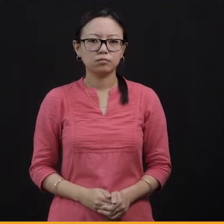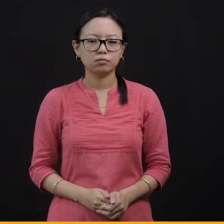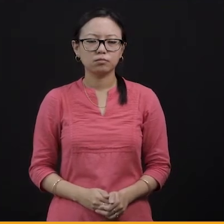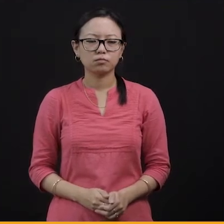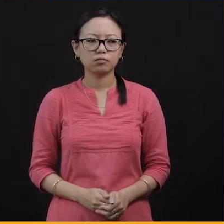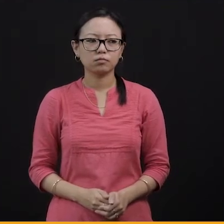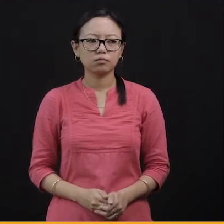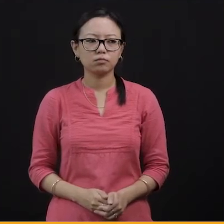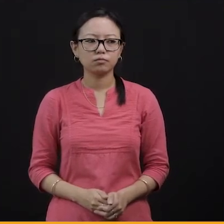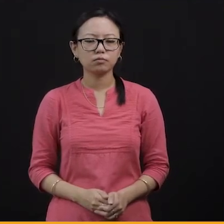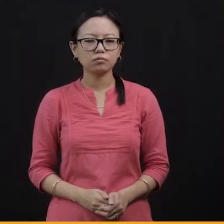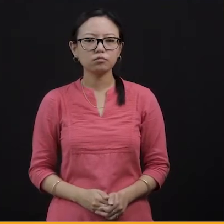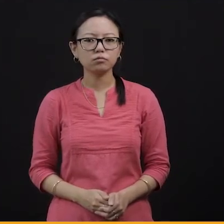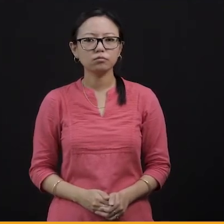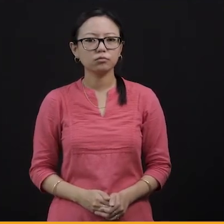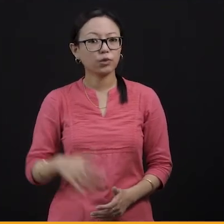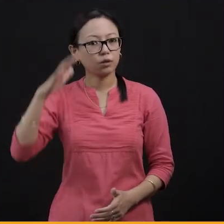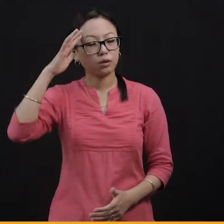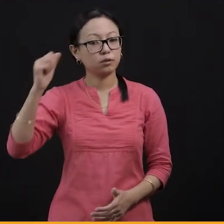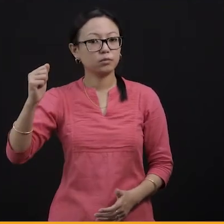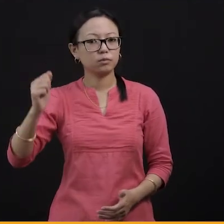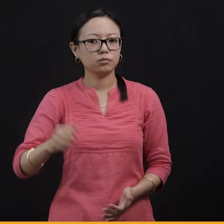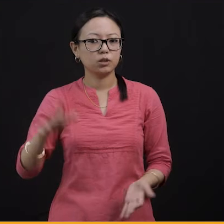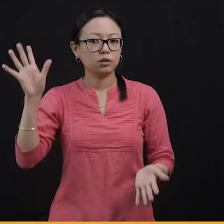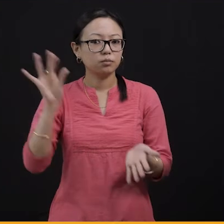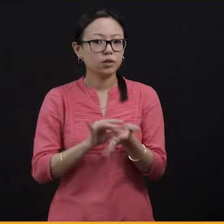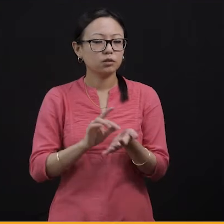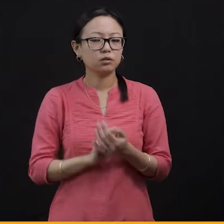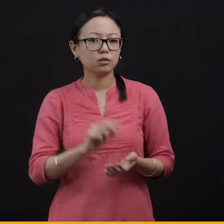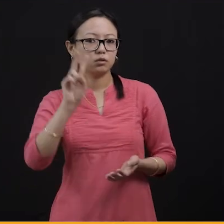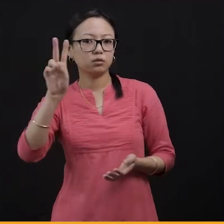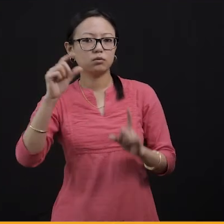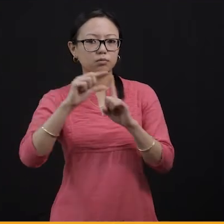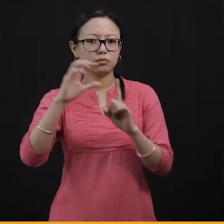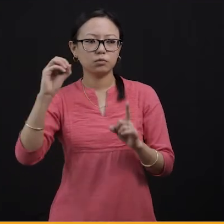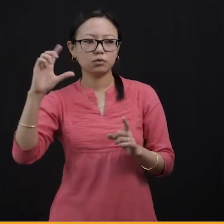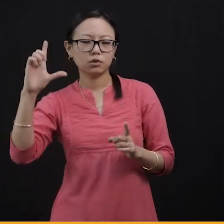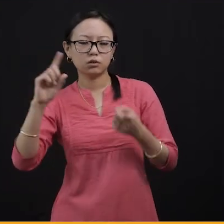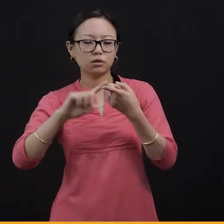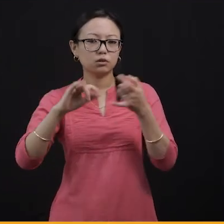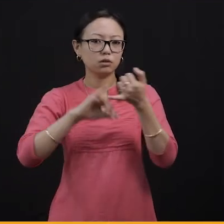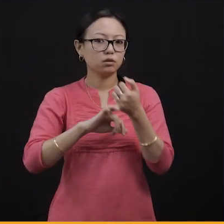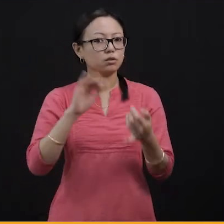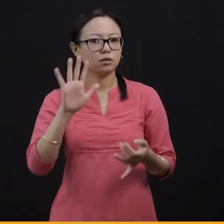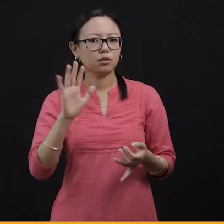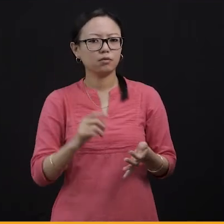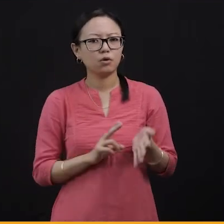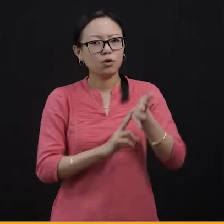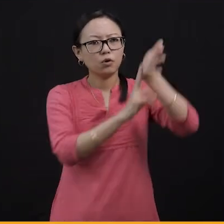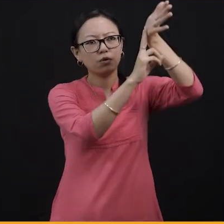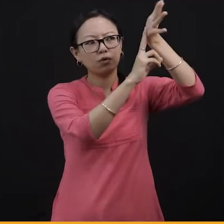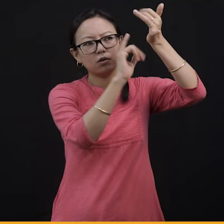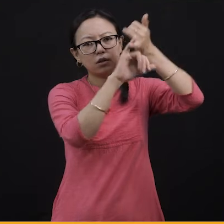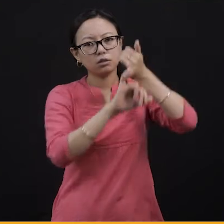Okay? So a magnet has two poles, North Pole and South Pole. Now, I'm sure you have understood,